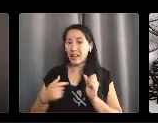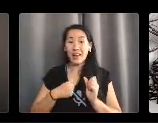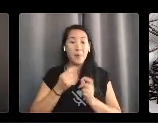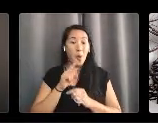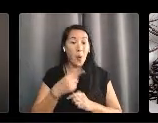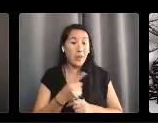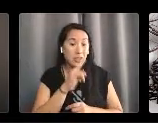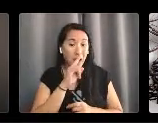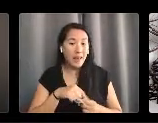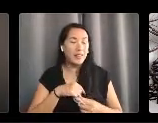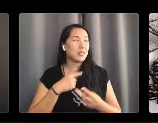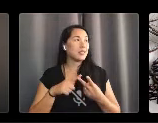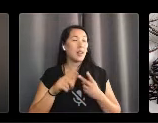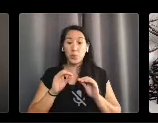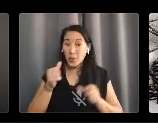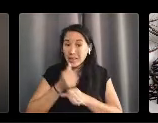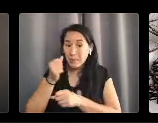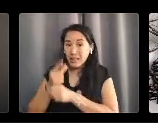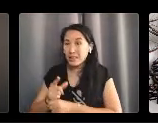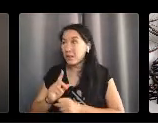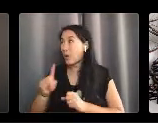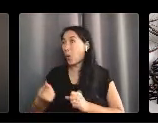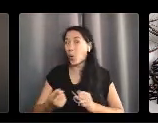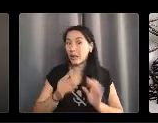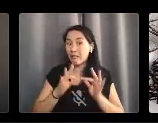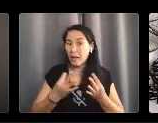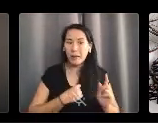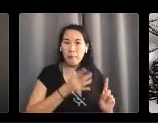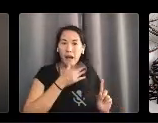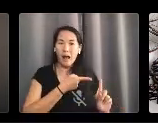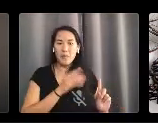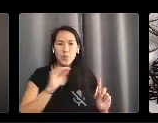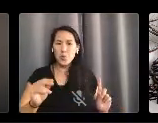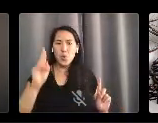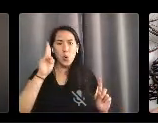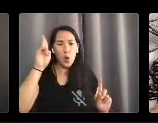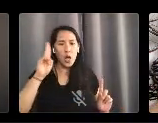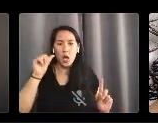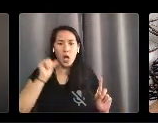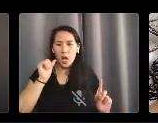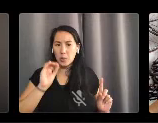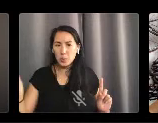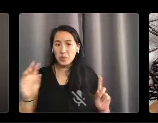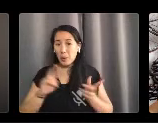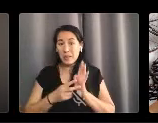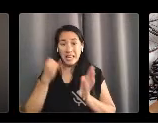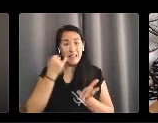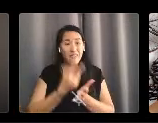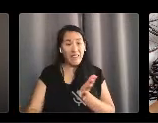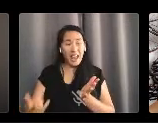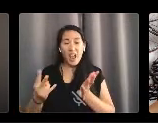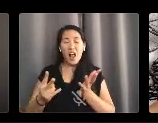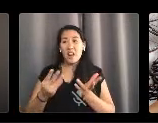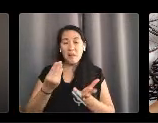The only family I had here was my mom, no uncles, no aunts. So failure was not an option. And so, with that